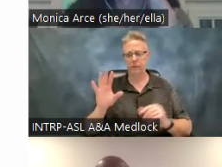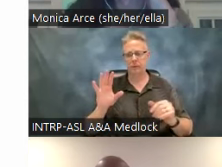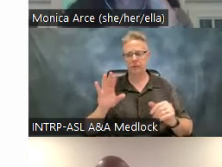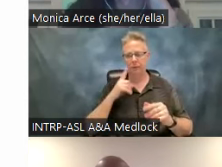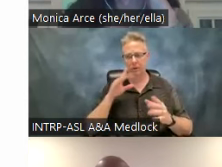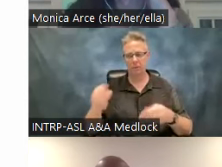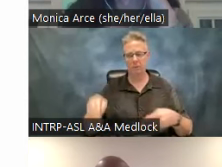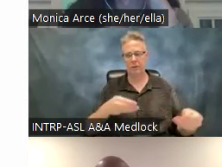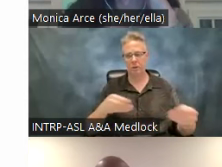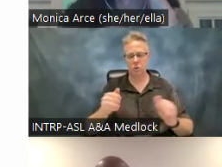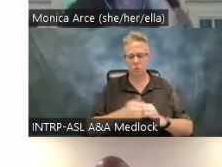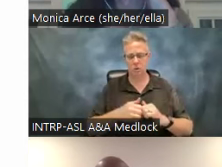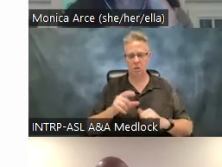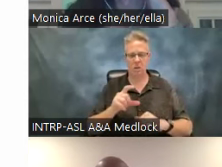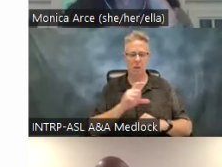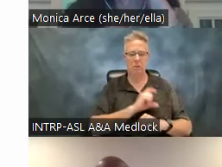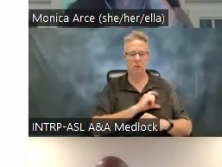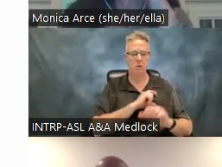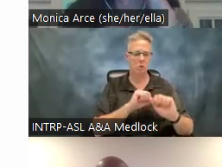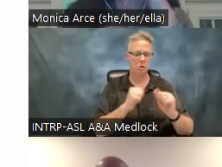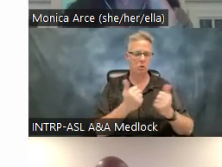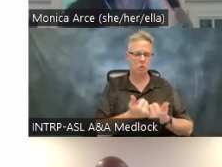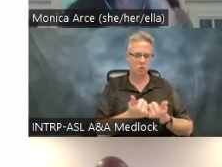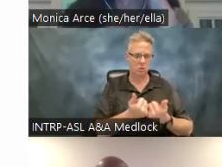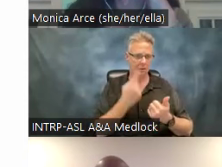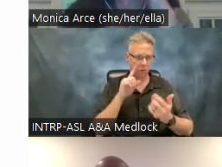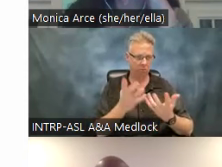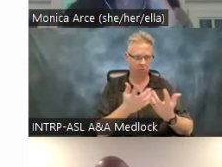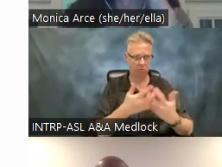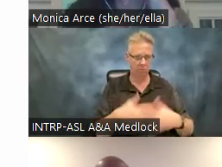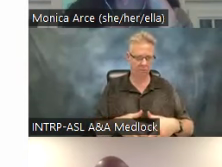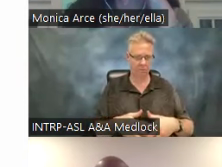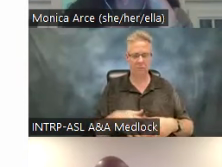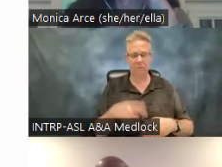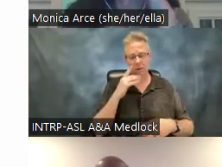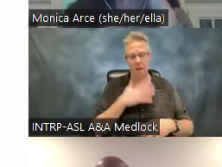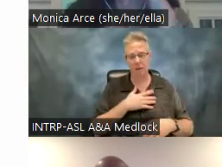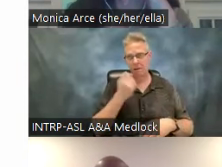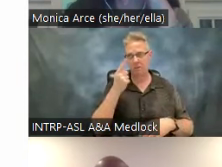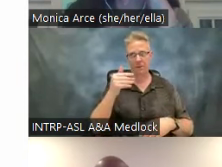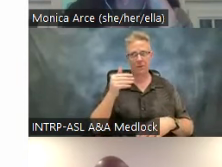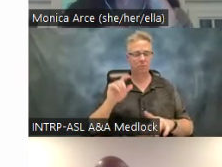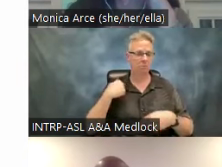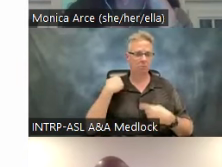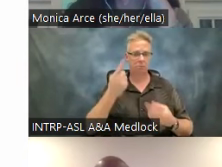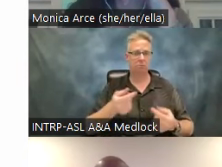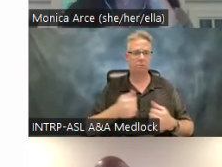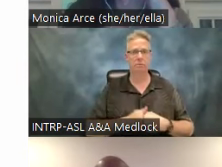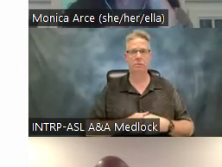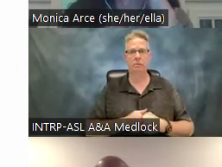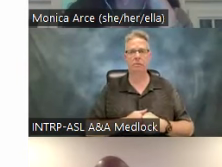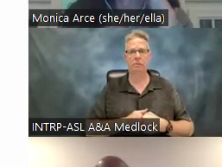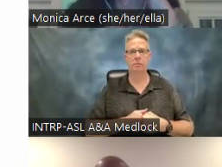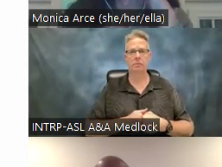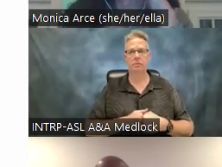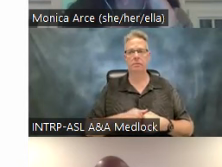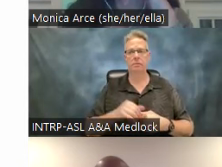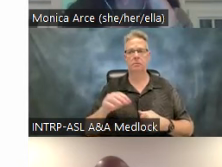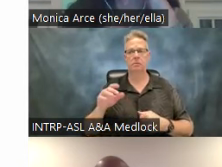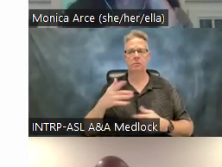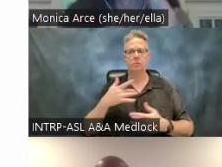mediations with the police association to work this out, and to my knowledge, they haven't done that yet. But it's likely